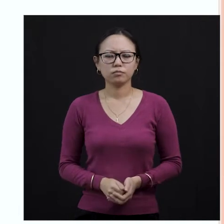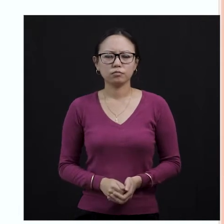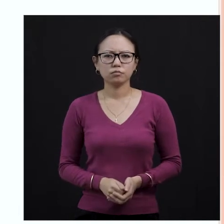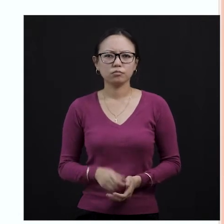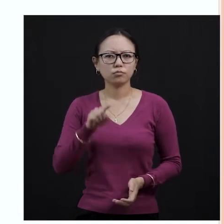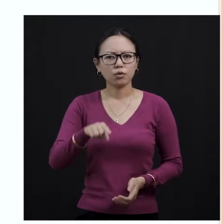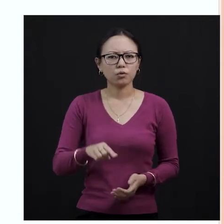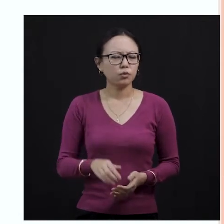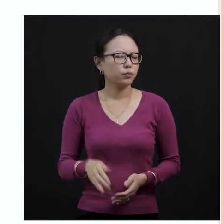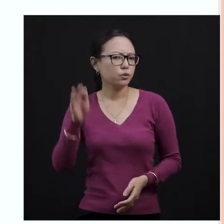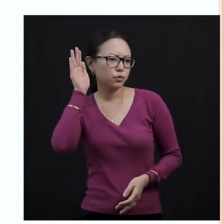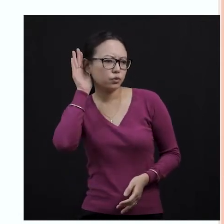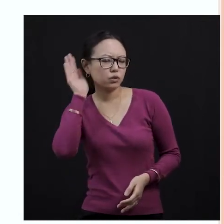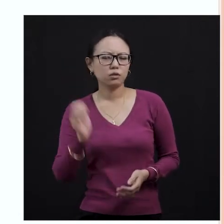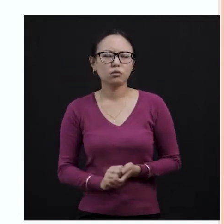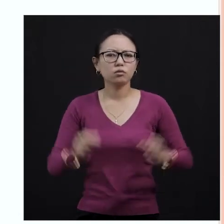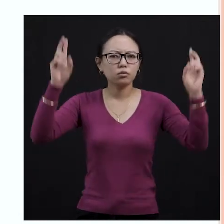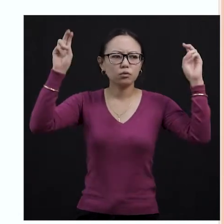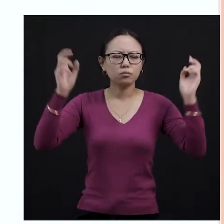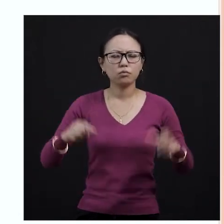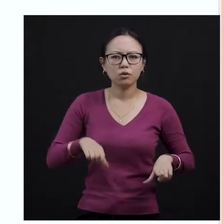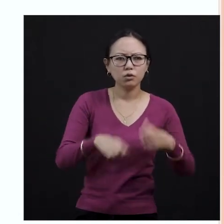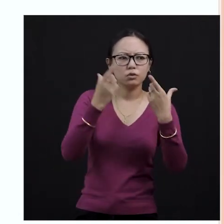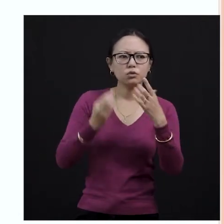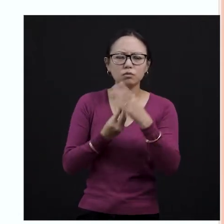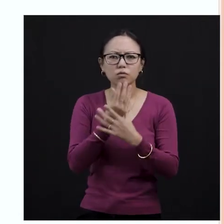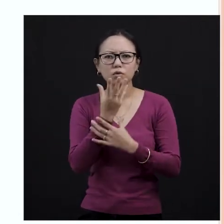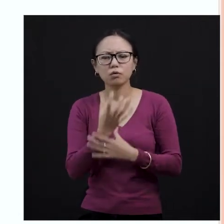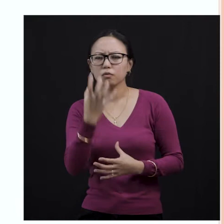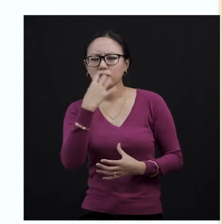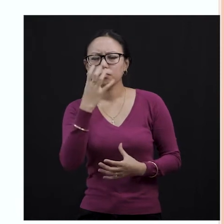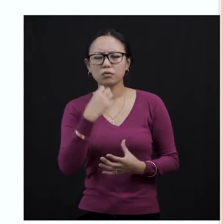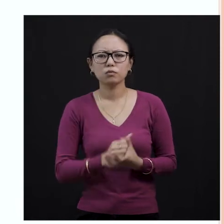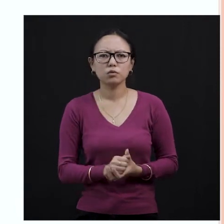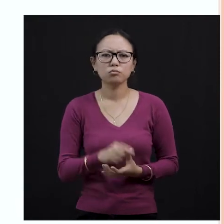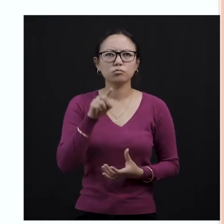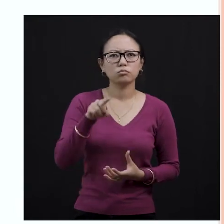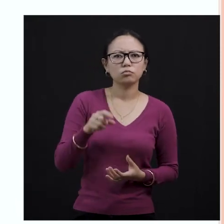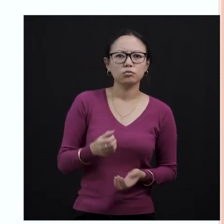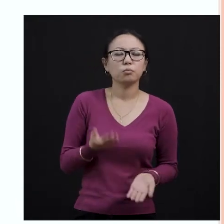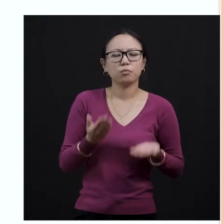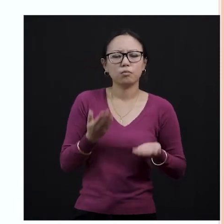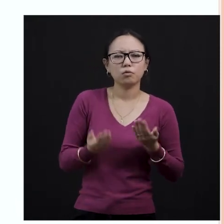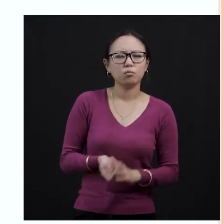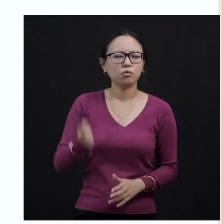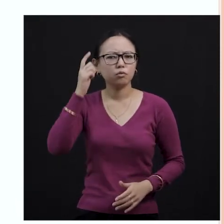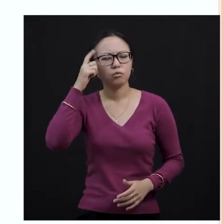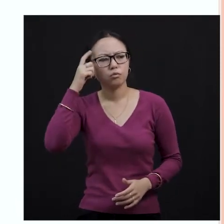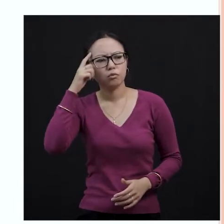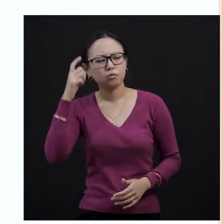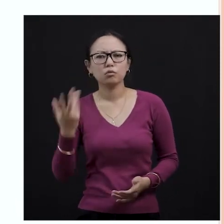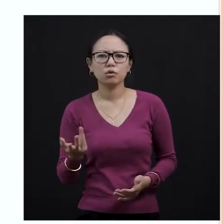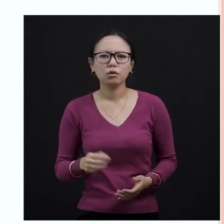trees, flowers, fruits, you may be wondering, where did the names, trees come from